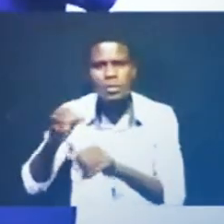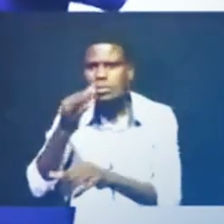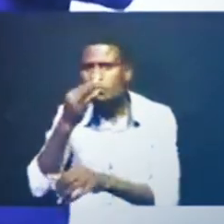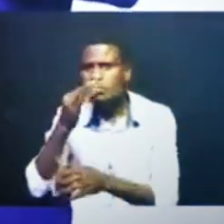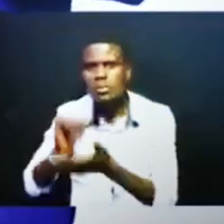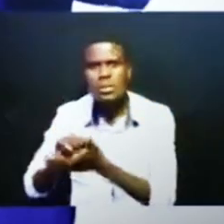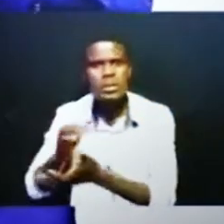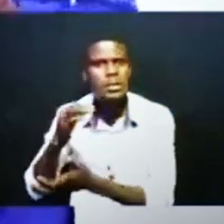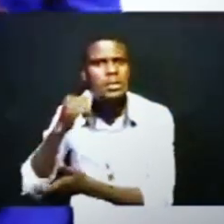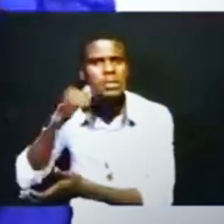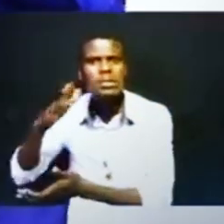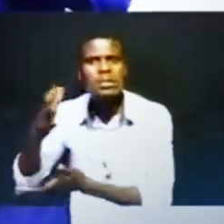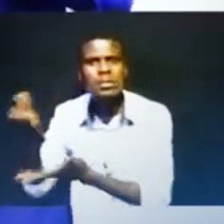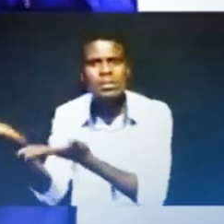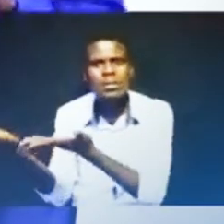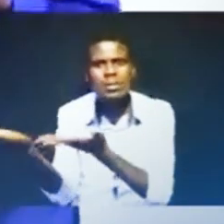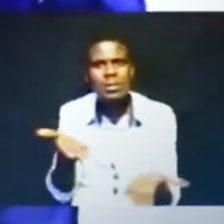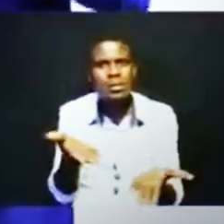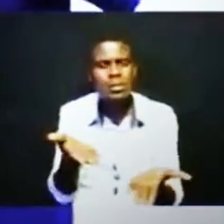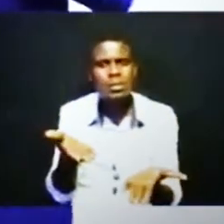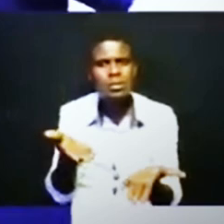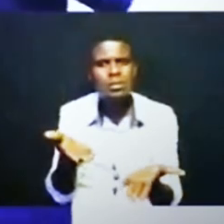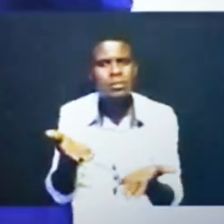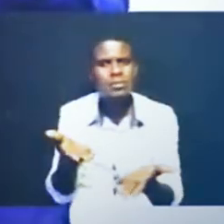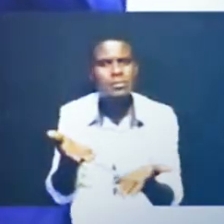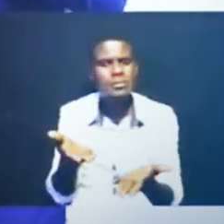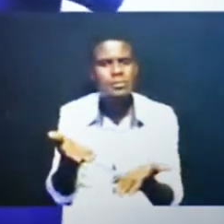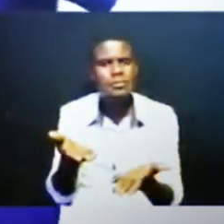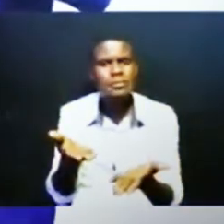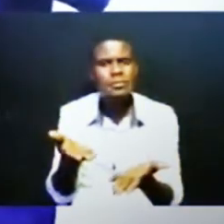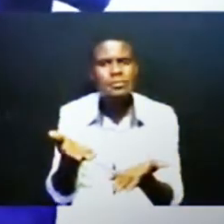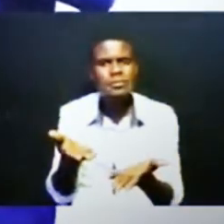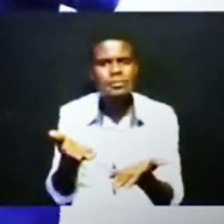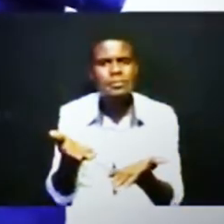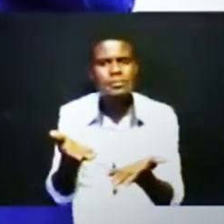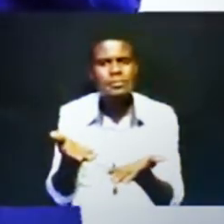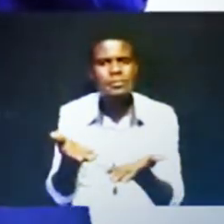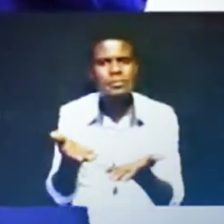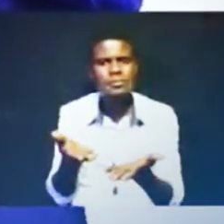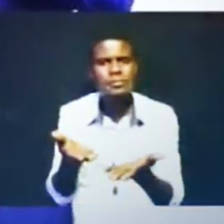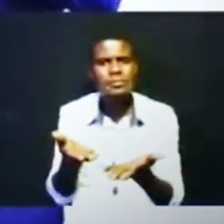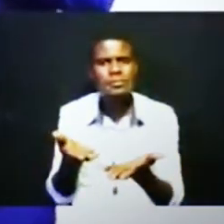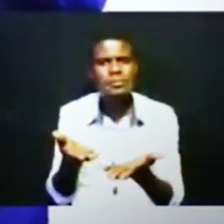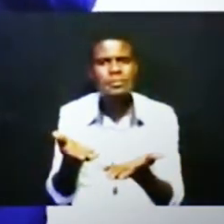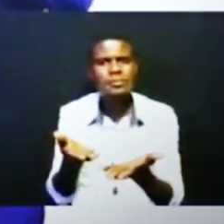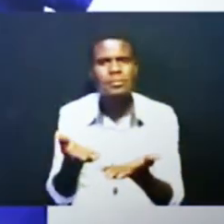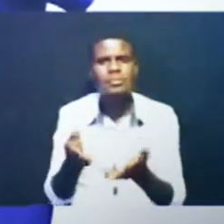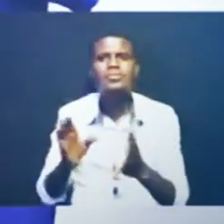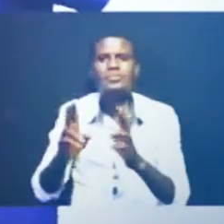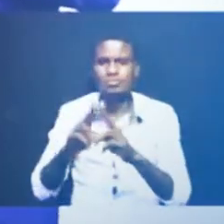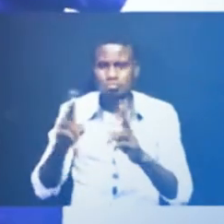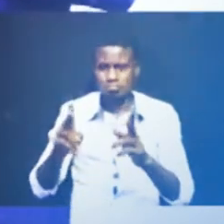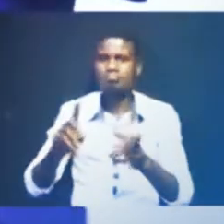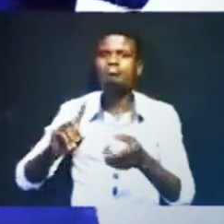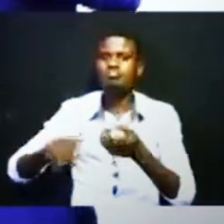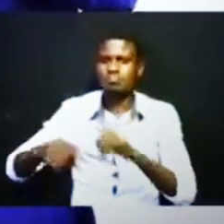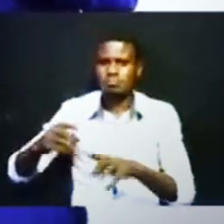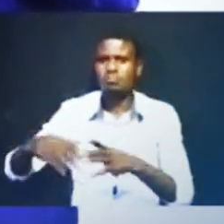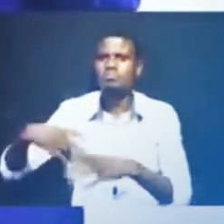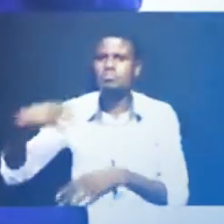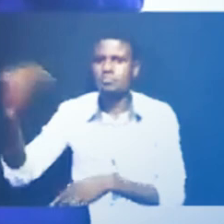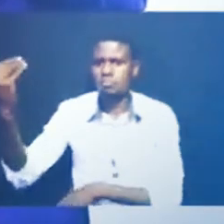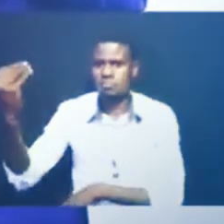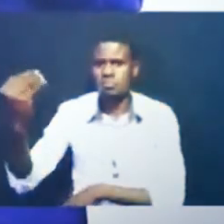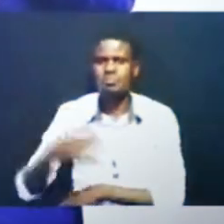them. Now, a yen 1 year, Sansa and check, Mami, dear, be on a comma, comma, a brave one. So the friend left. And can check,